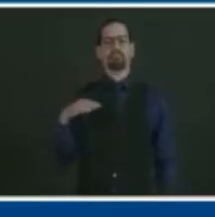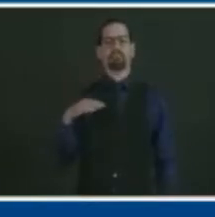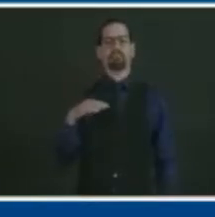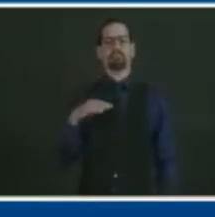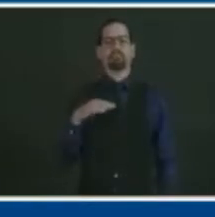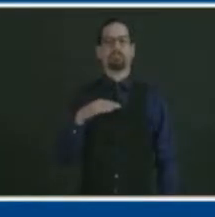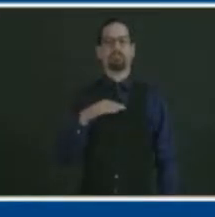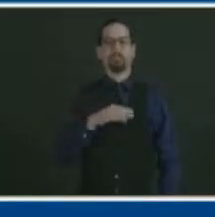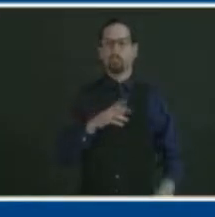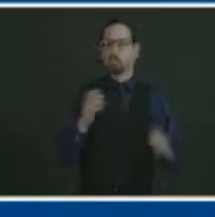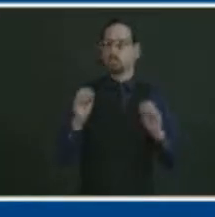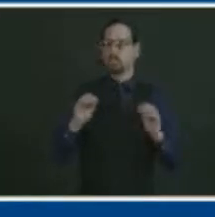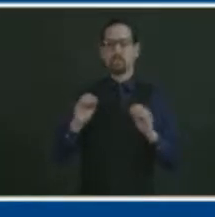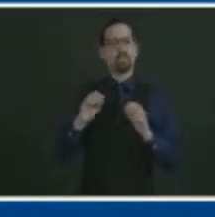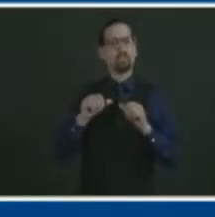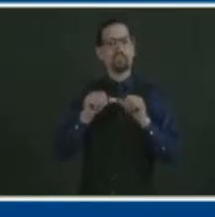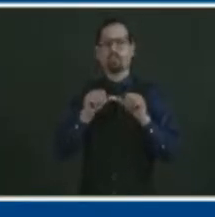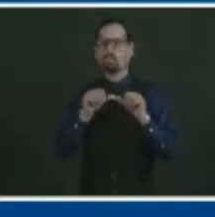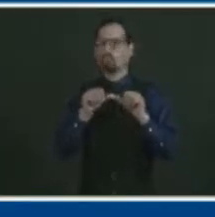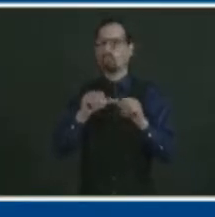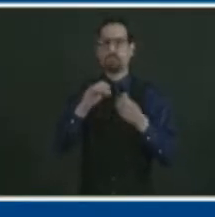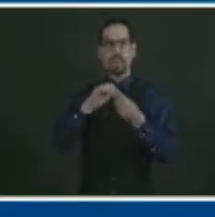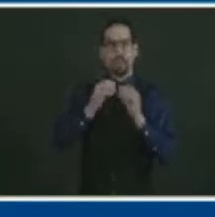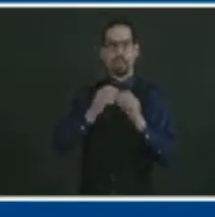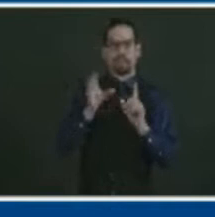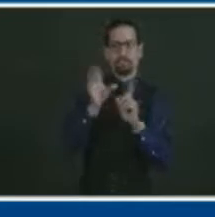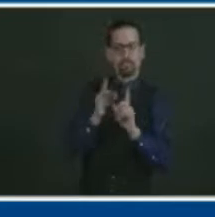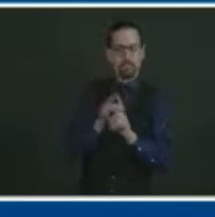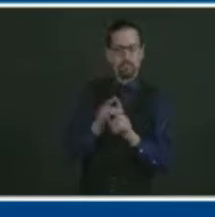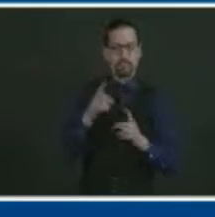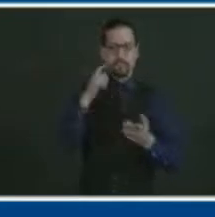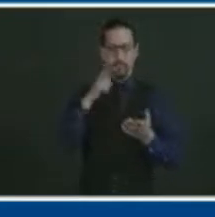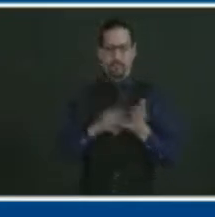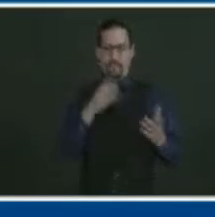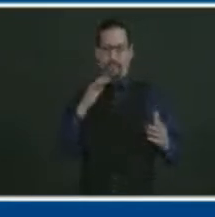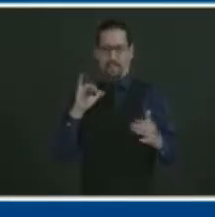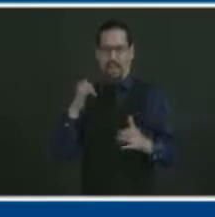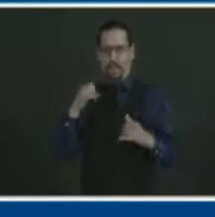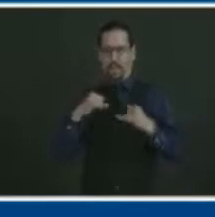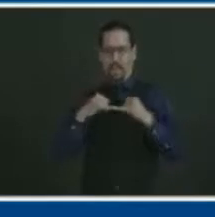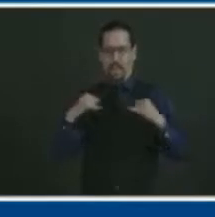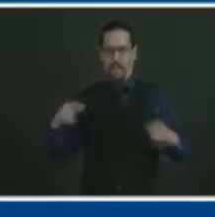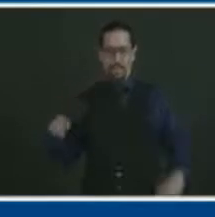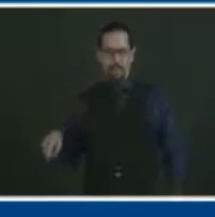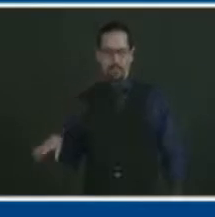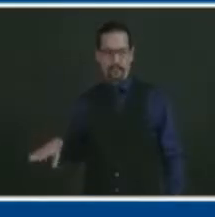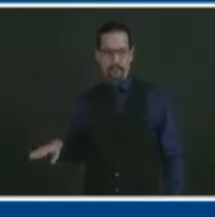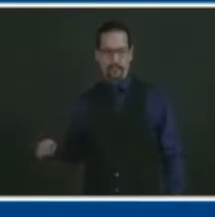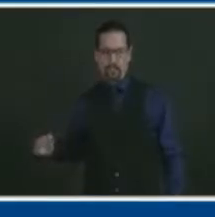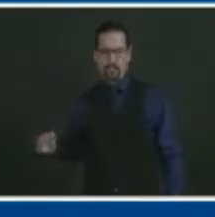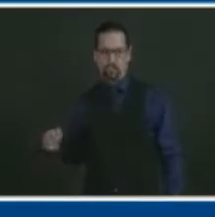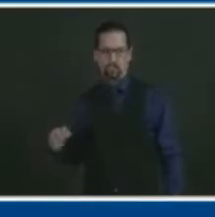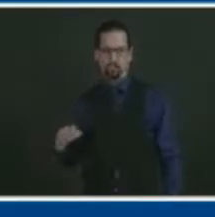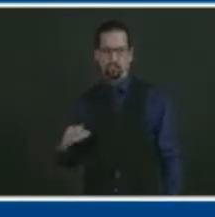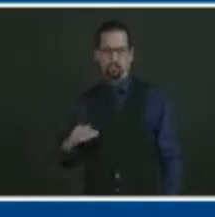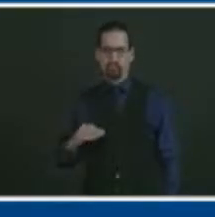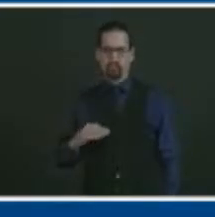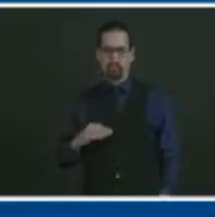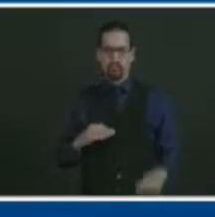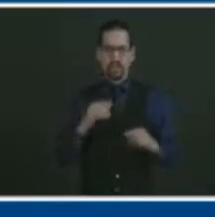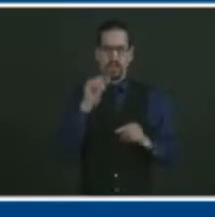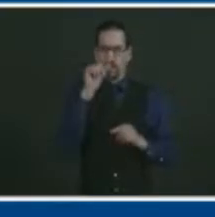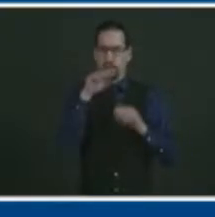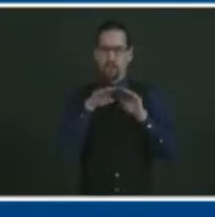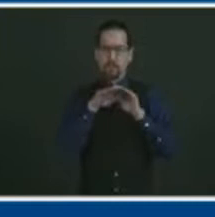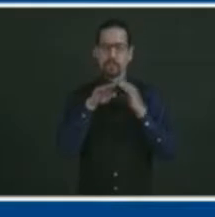yellow line in the graphic that was shown earlier appears to be going up very slightly. That's because